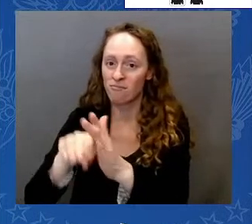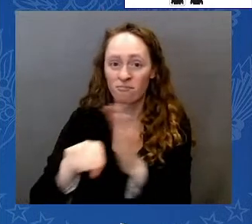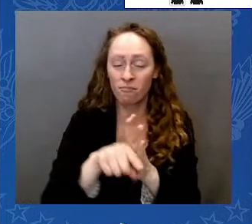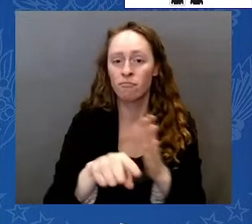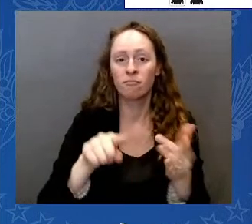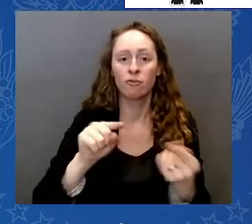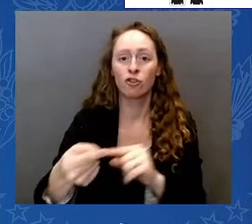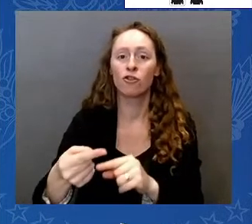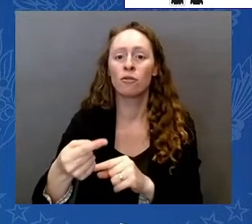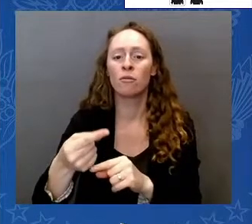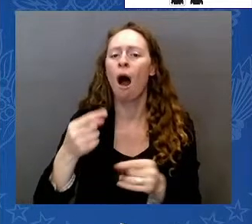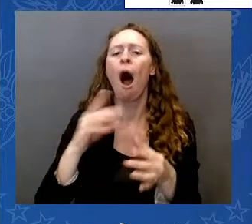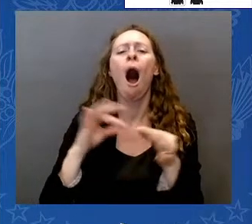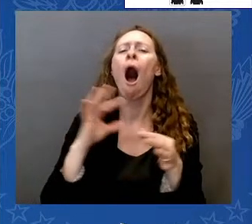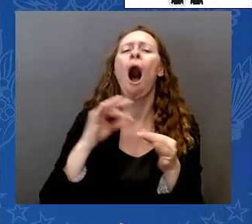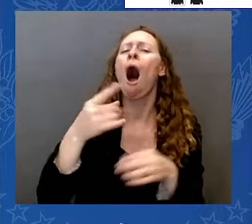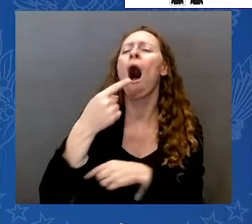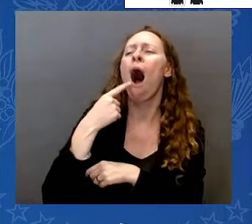That's democracy?